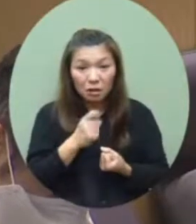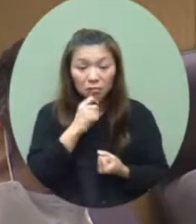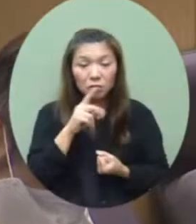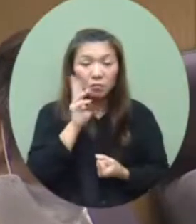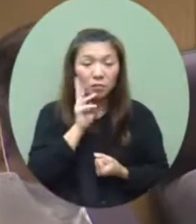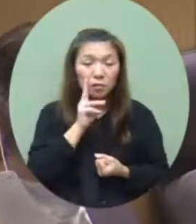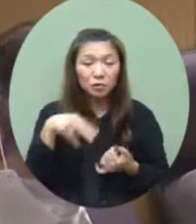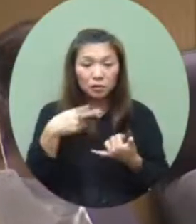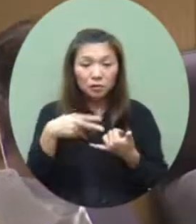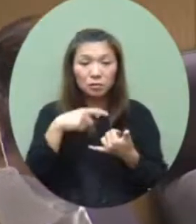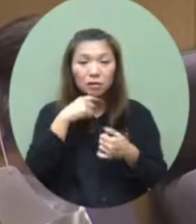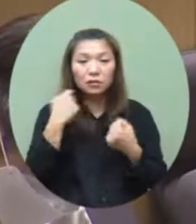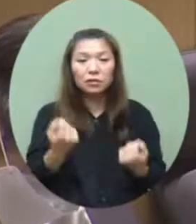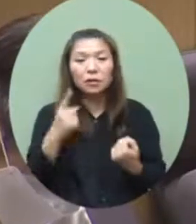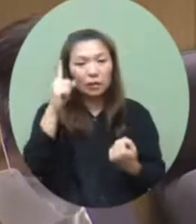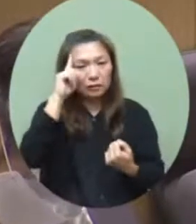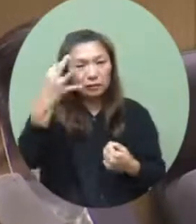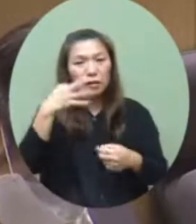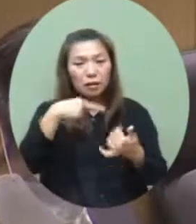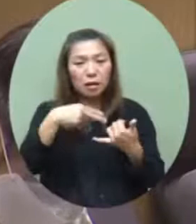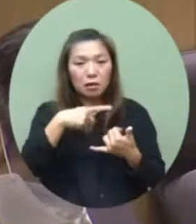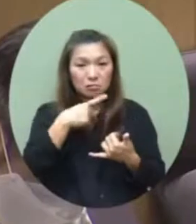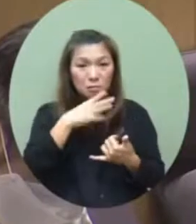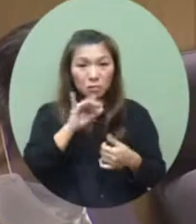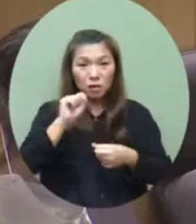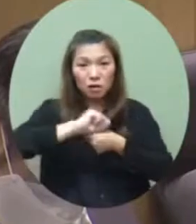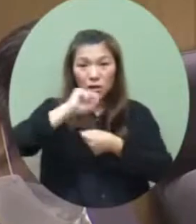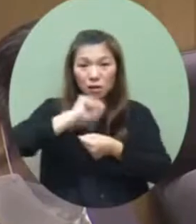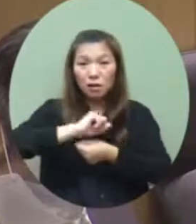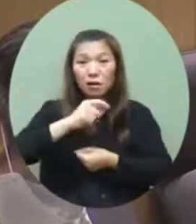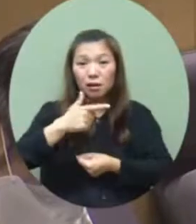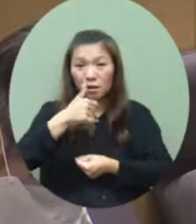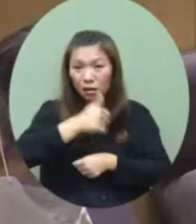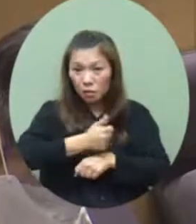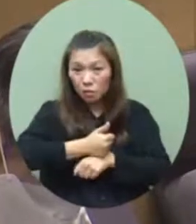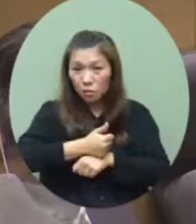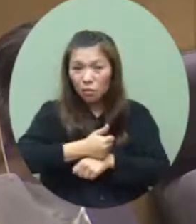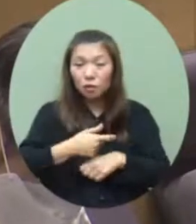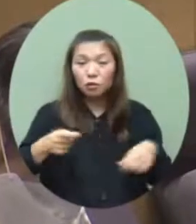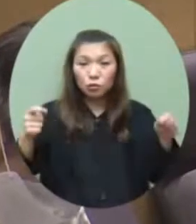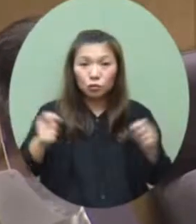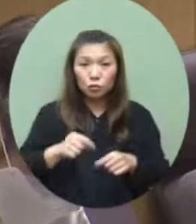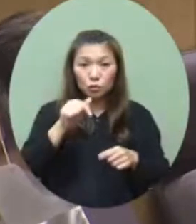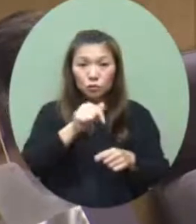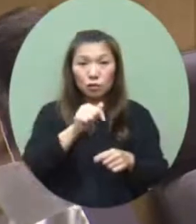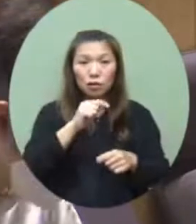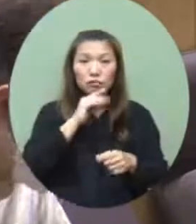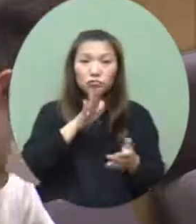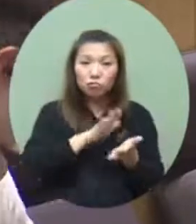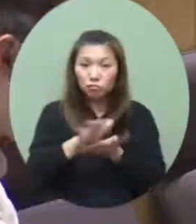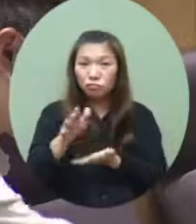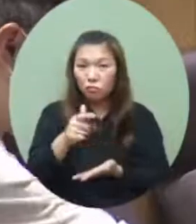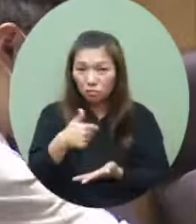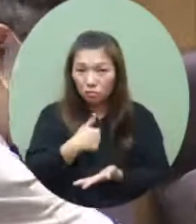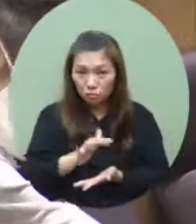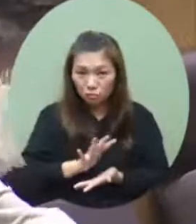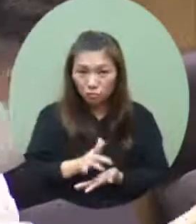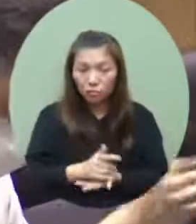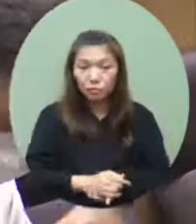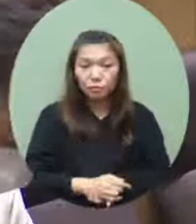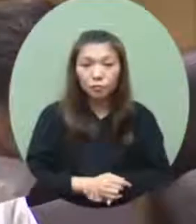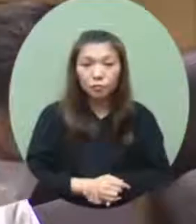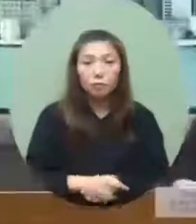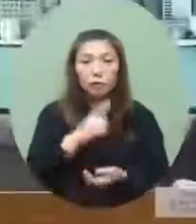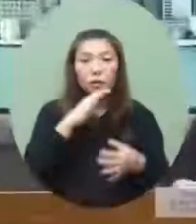the community. Do we accept this level of risk if we shorten the days of quarantine to just